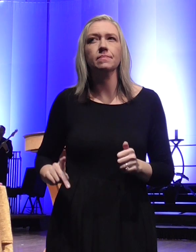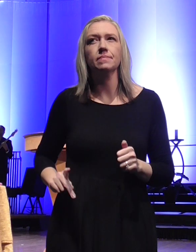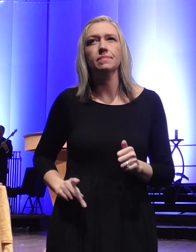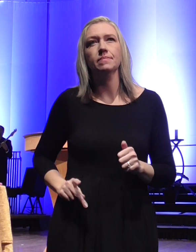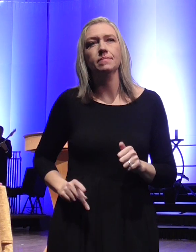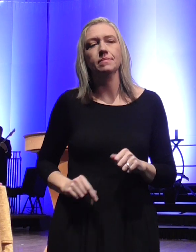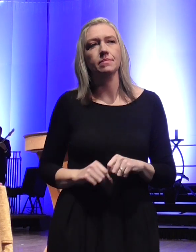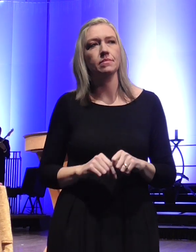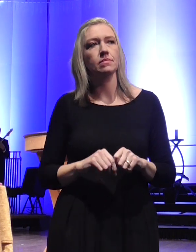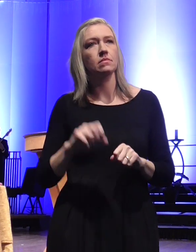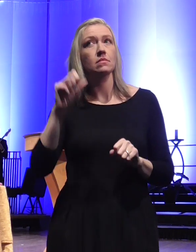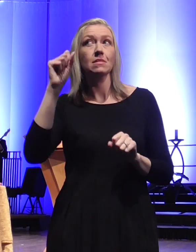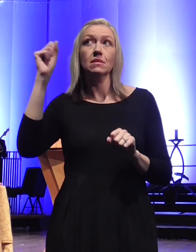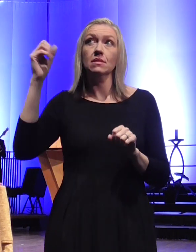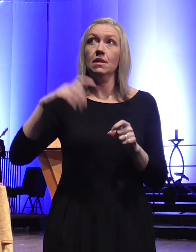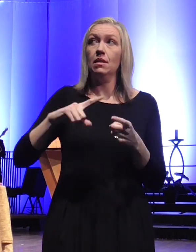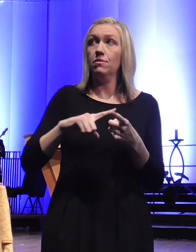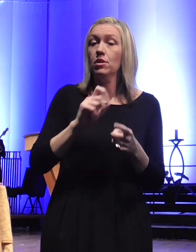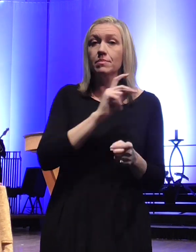Mi